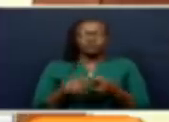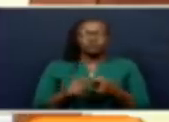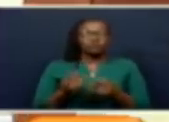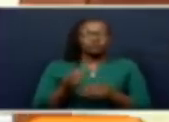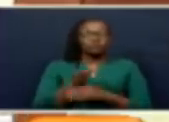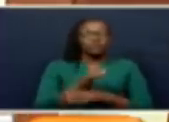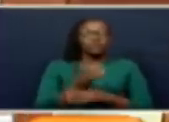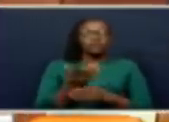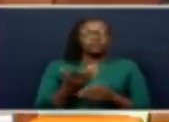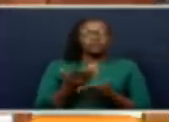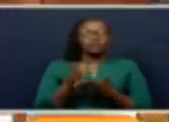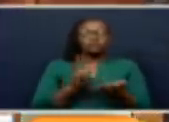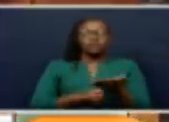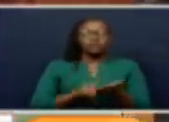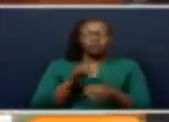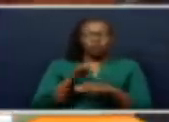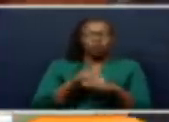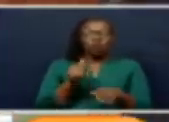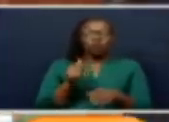Mboya.